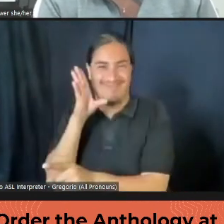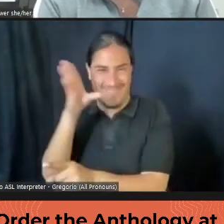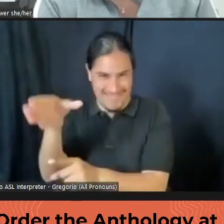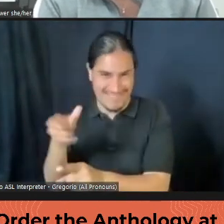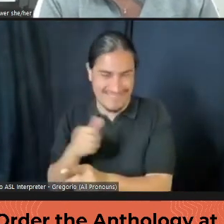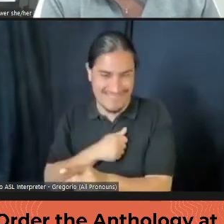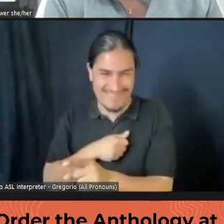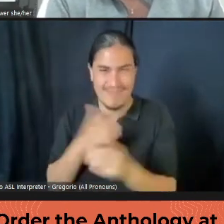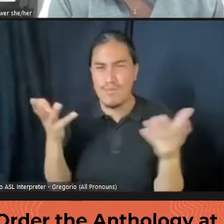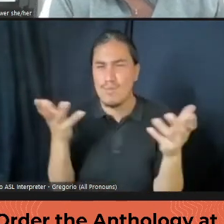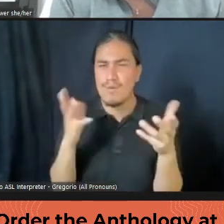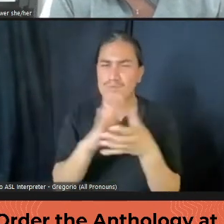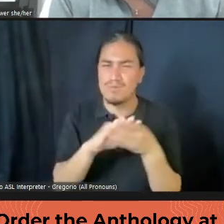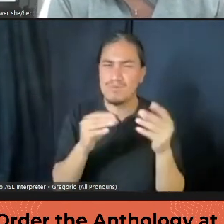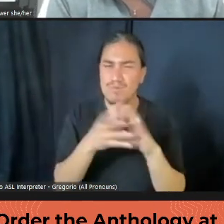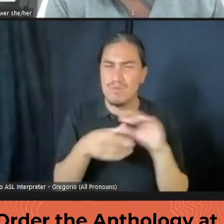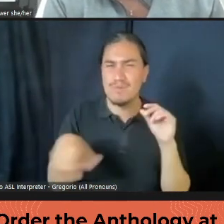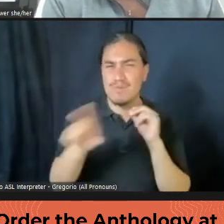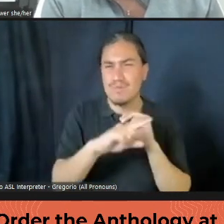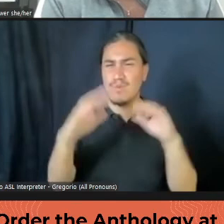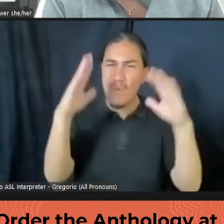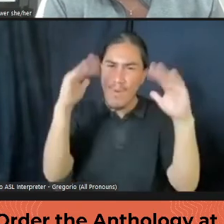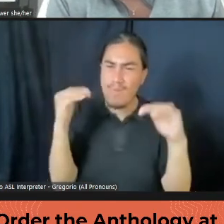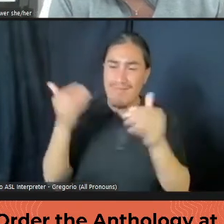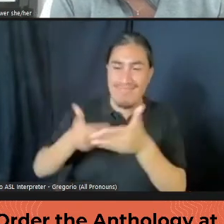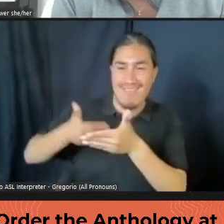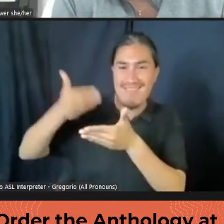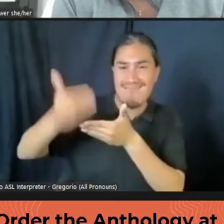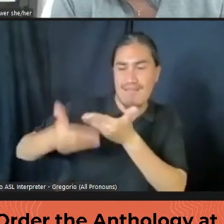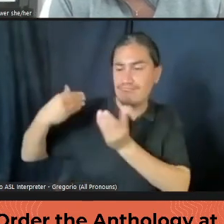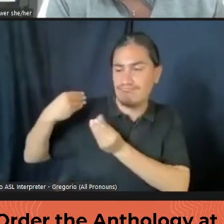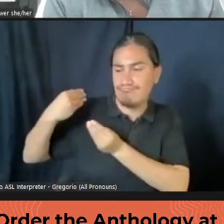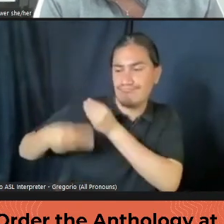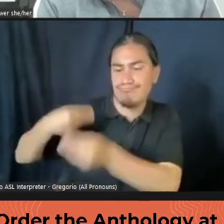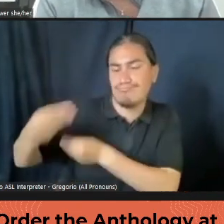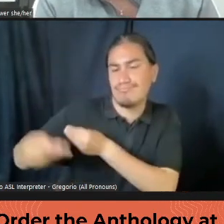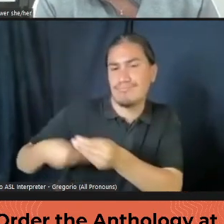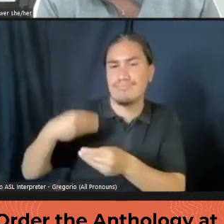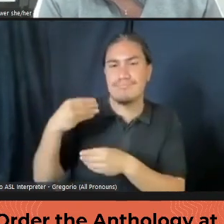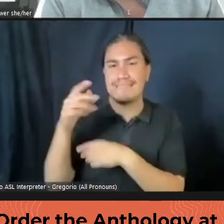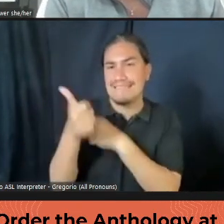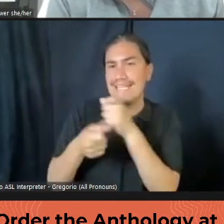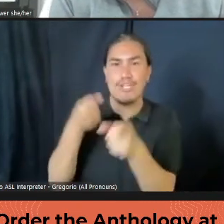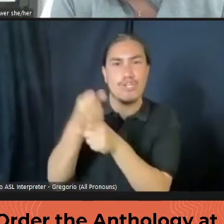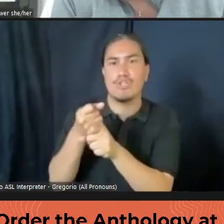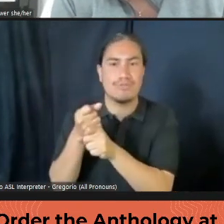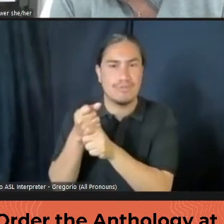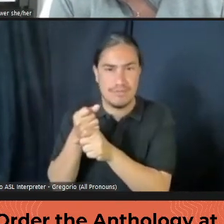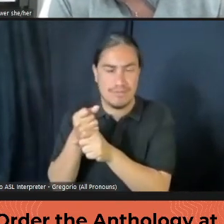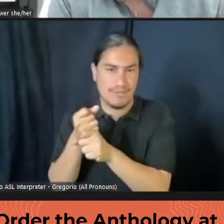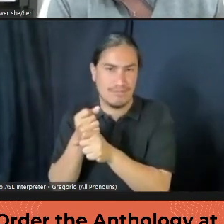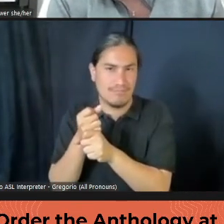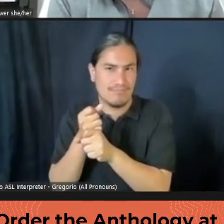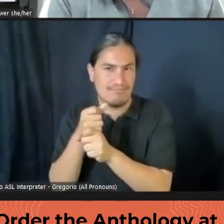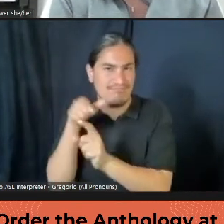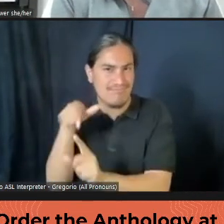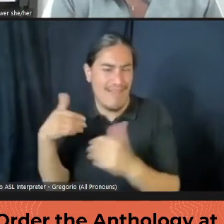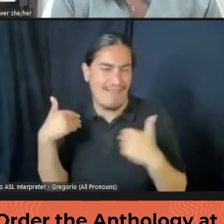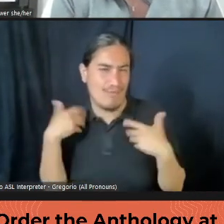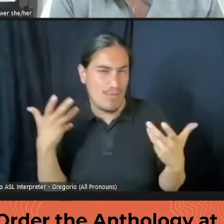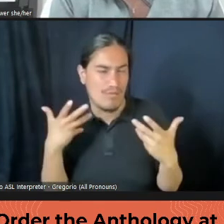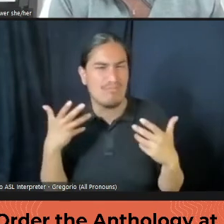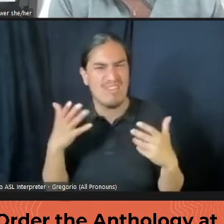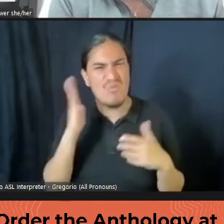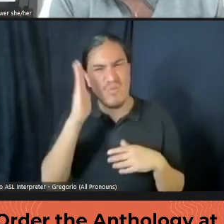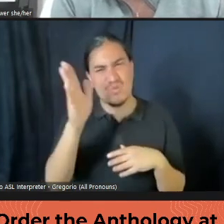what stories do you hope the next decade's anthology would hold? And let's go in the same